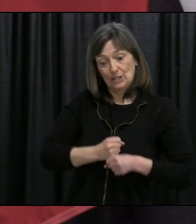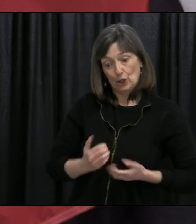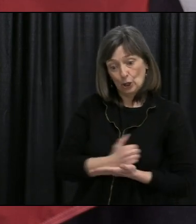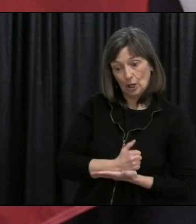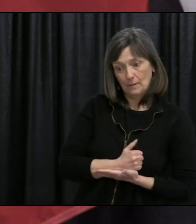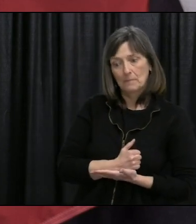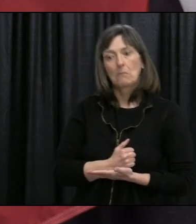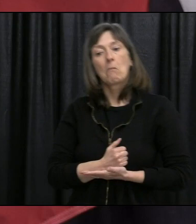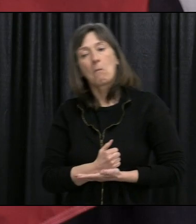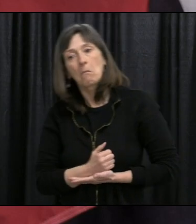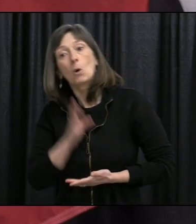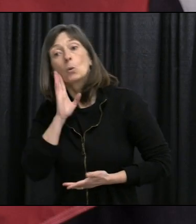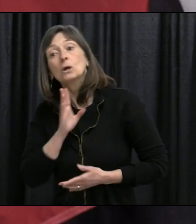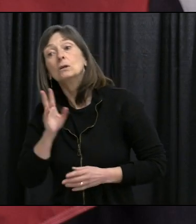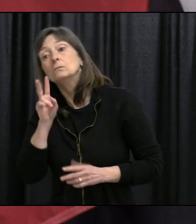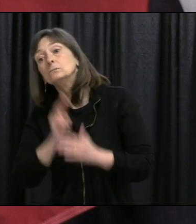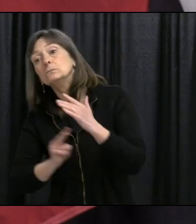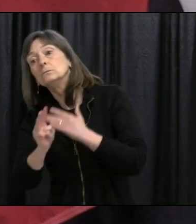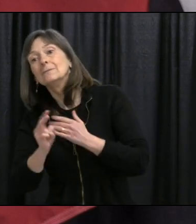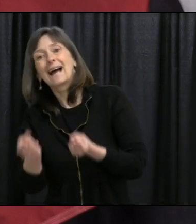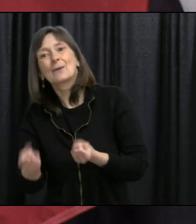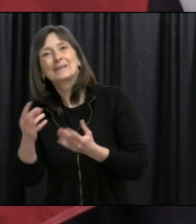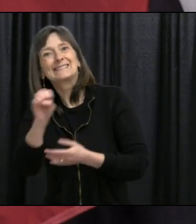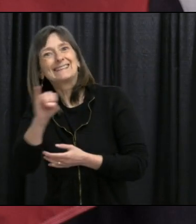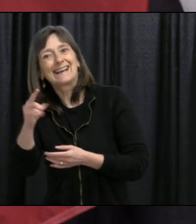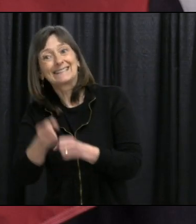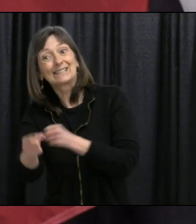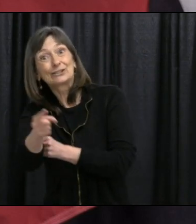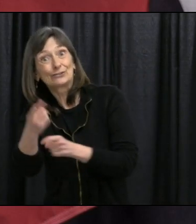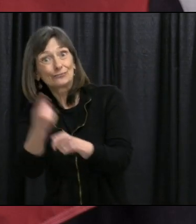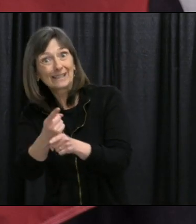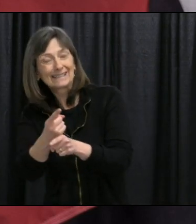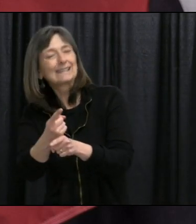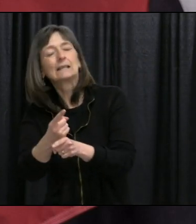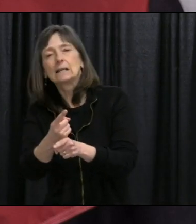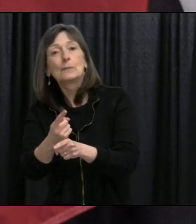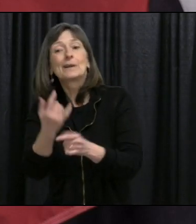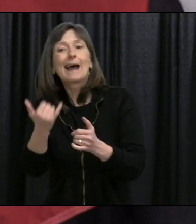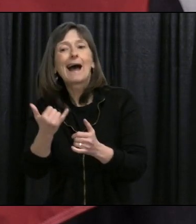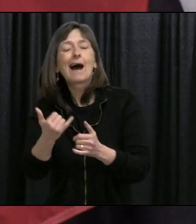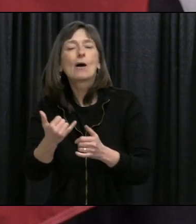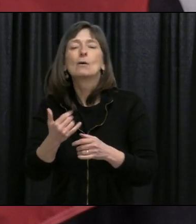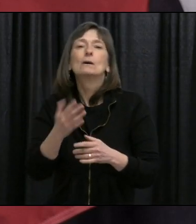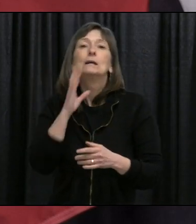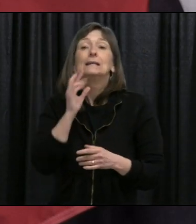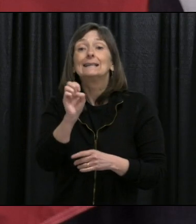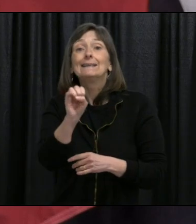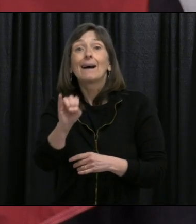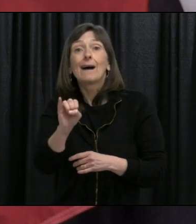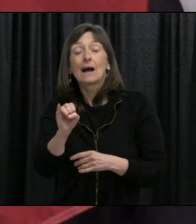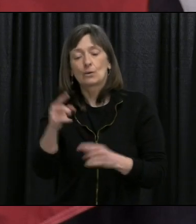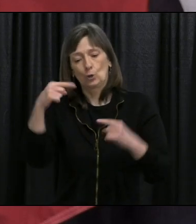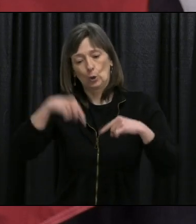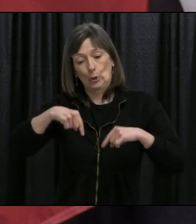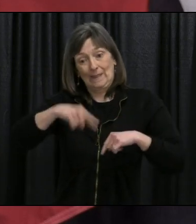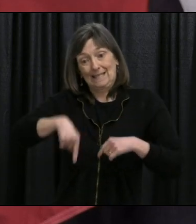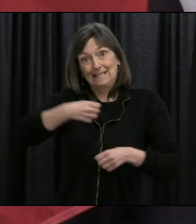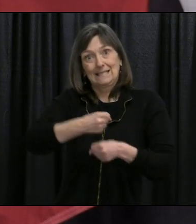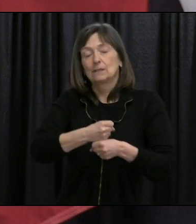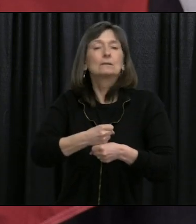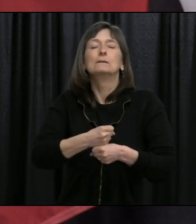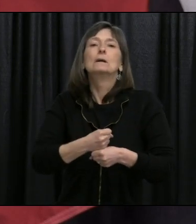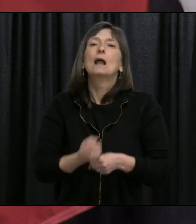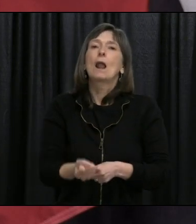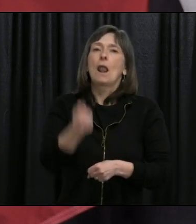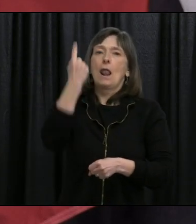benefits, but that will be now based on your previous year's earnings. So that was an additional $470 million, as I said,